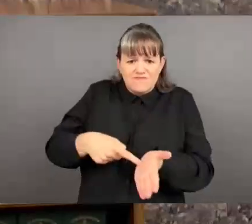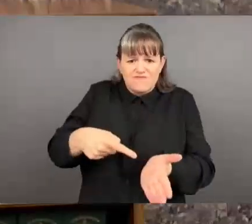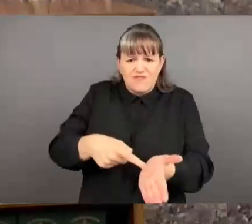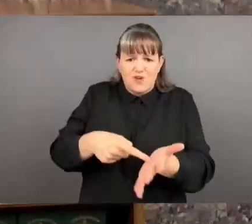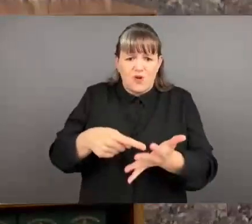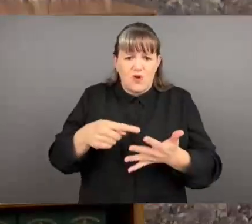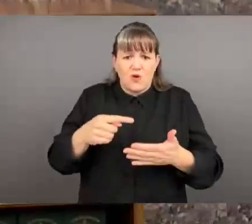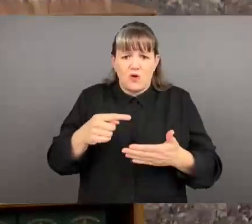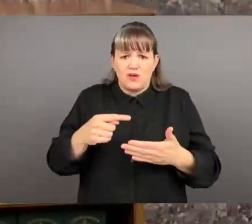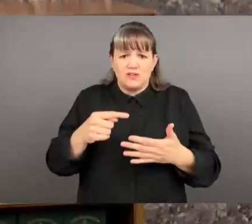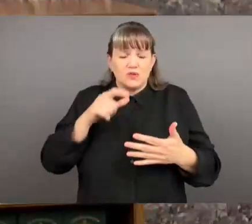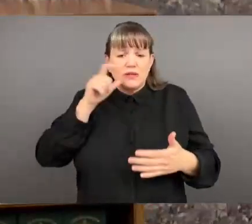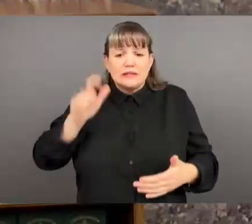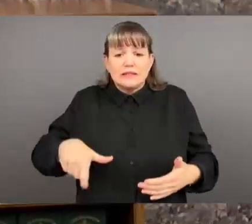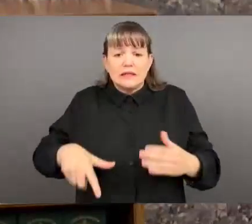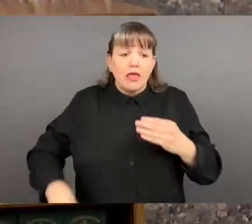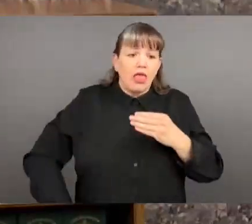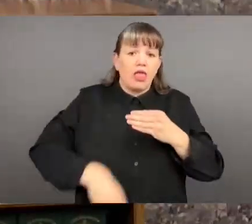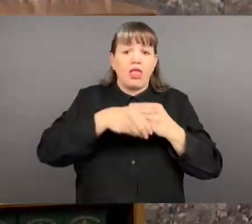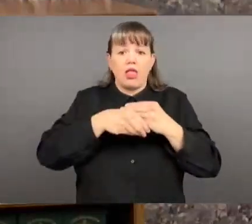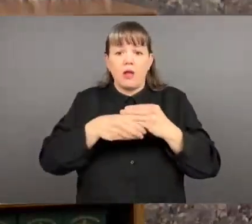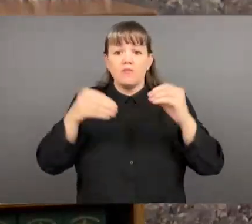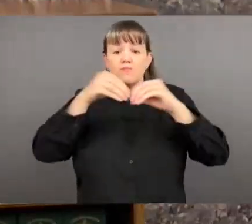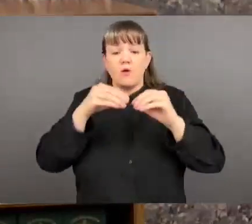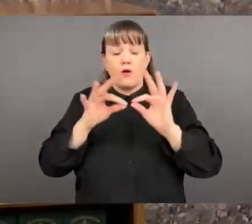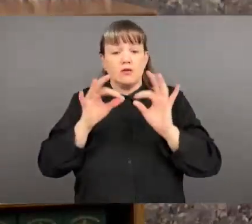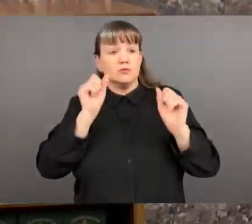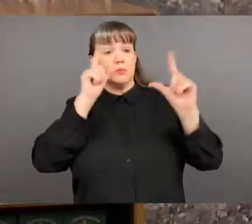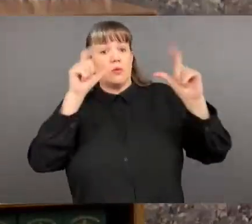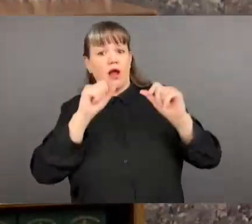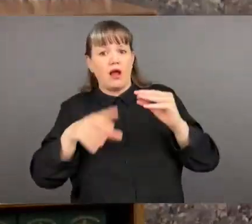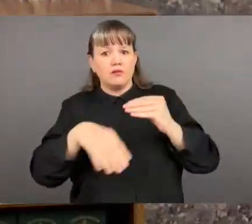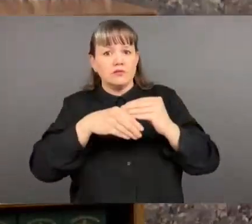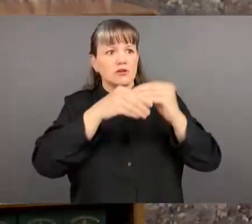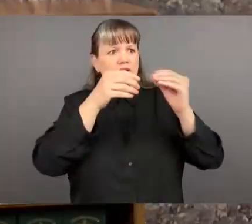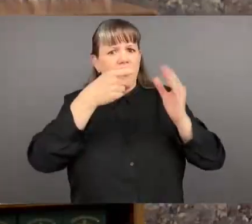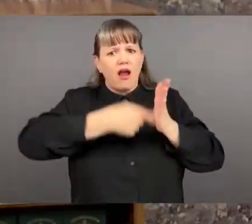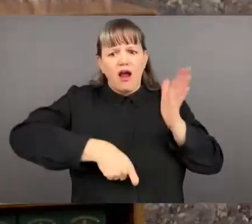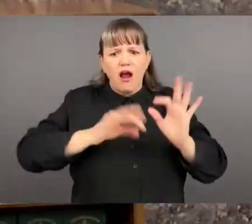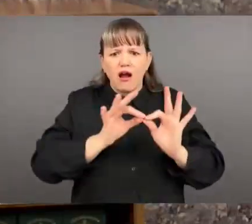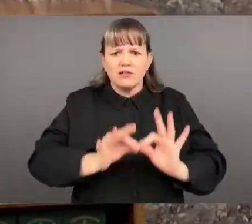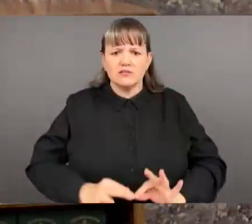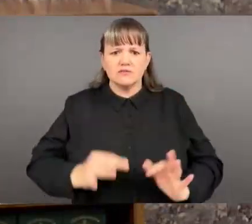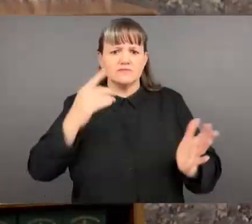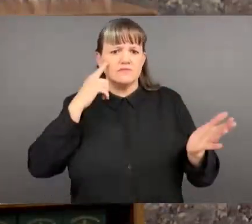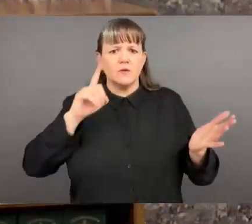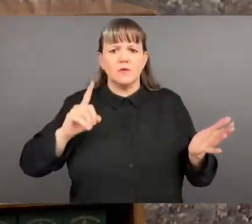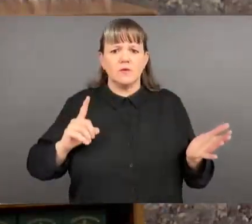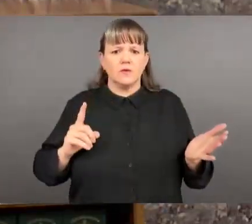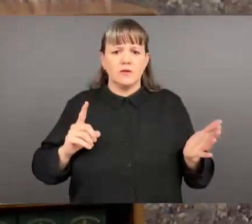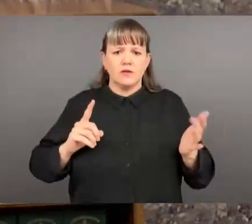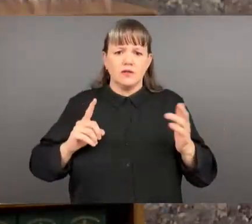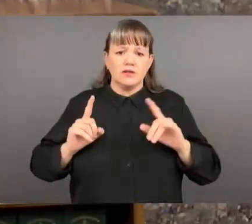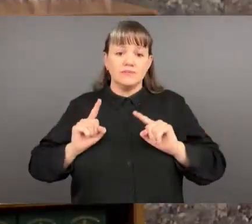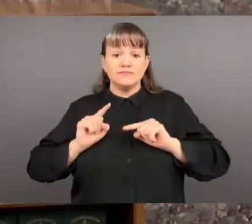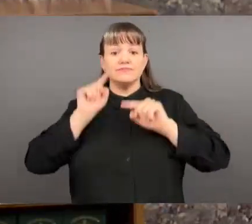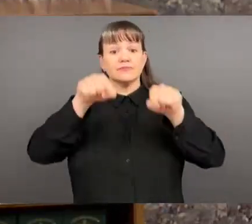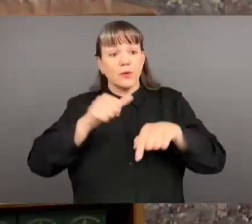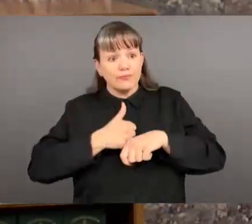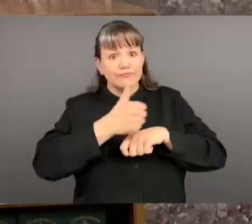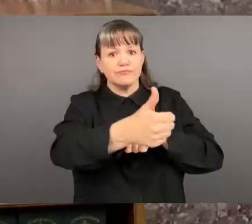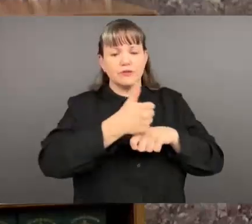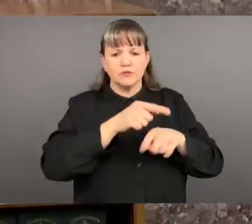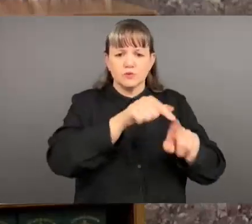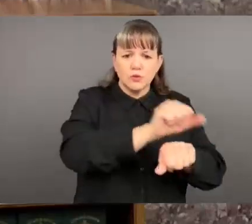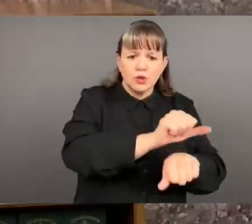to be able to get to work or go to school. The NDP has repeatedly promised British Columbians that they will not